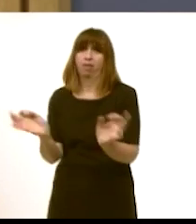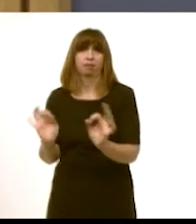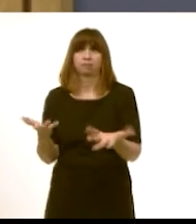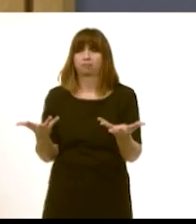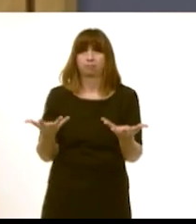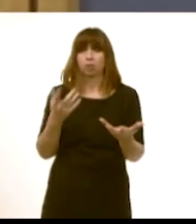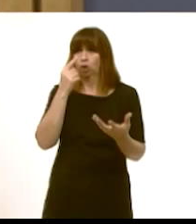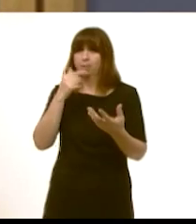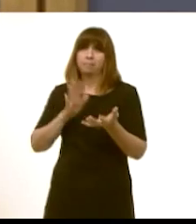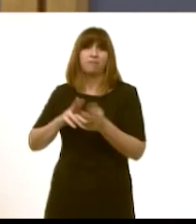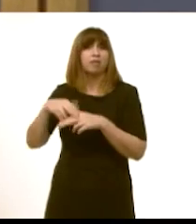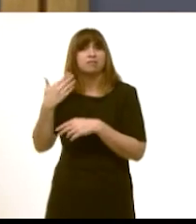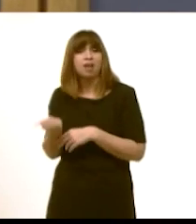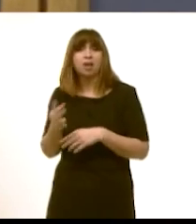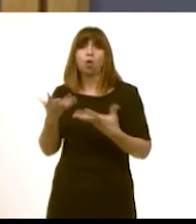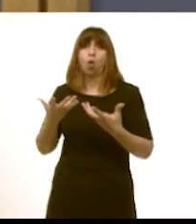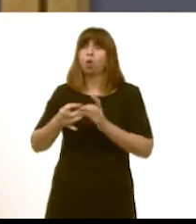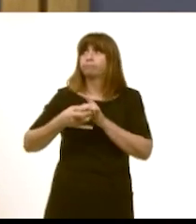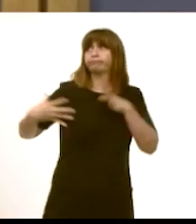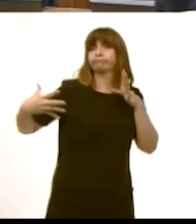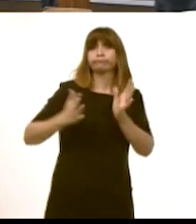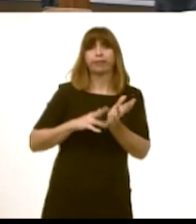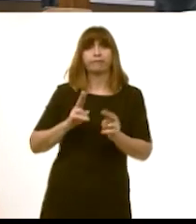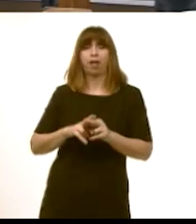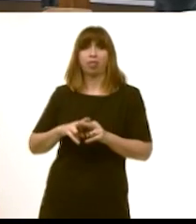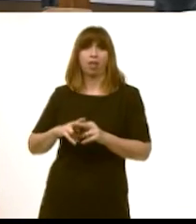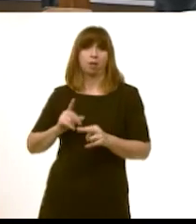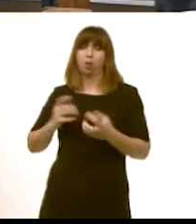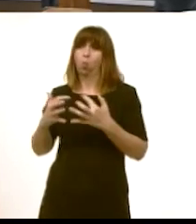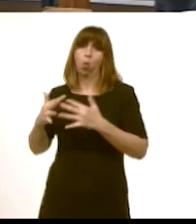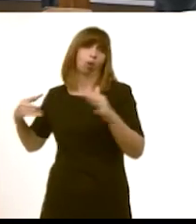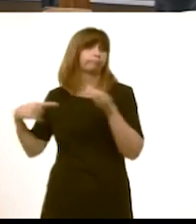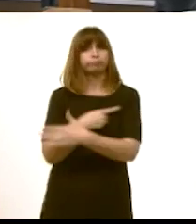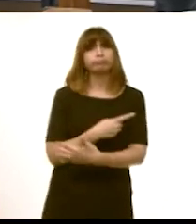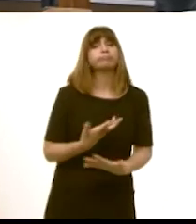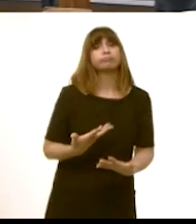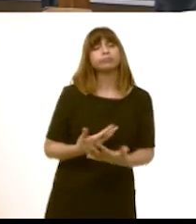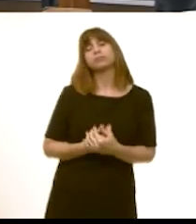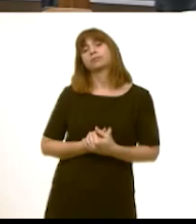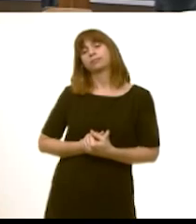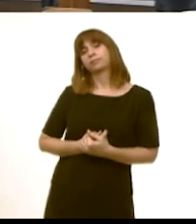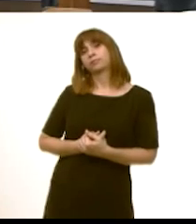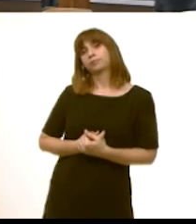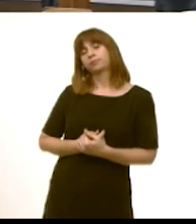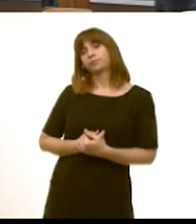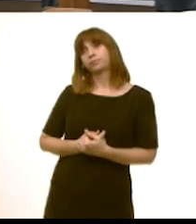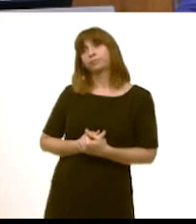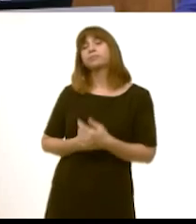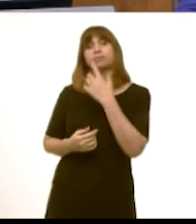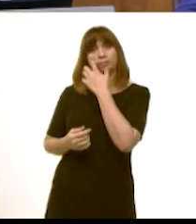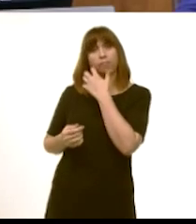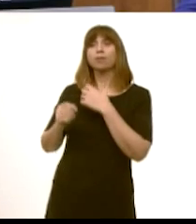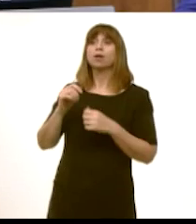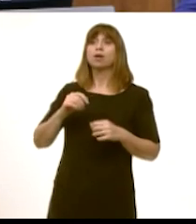been orphaned or have been separated from their parents during the conflicts? Well, I can say that we will be welcoming